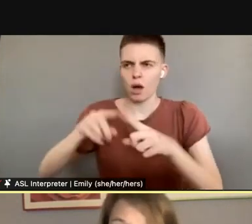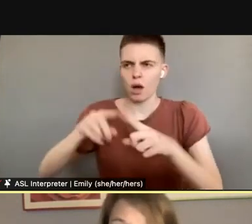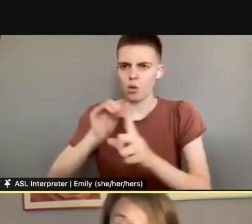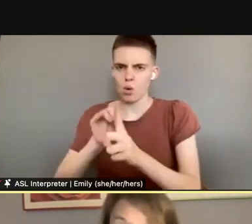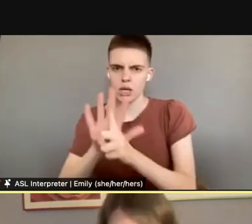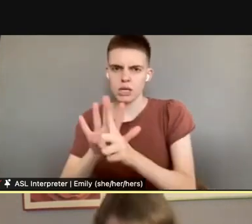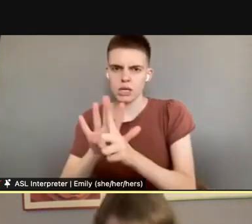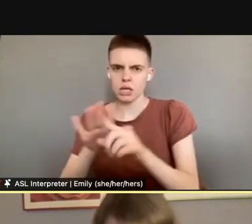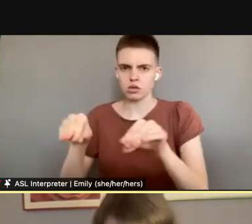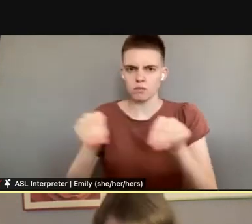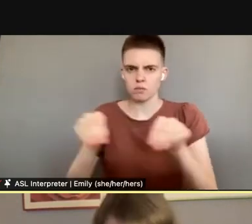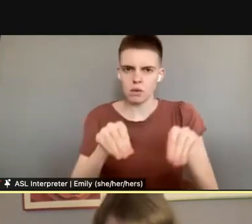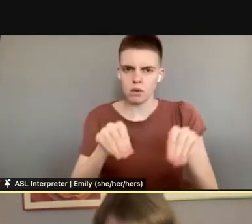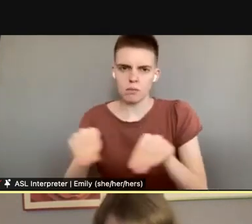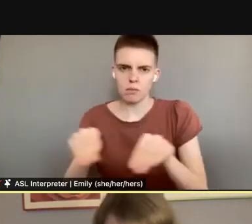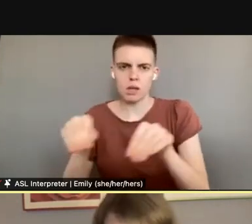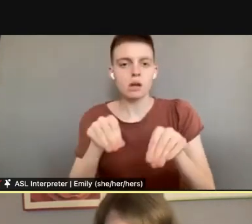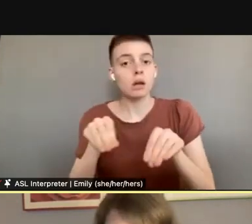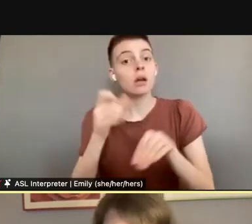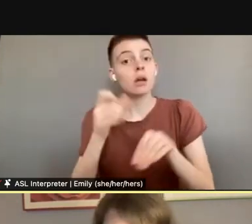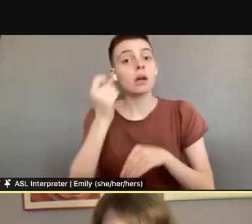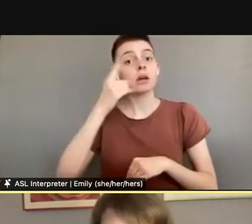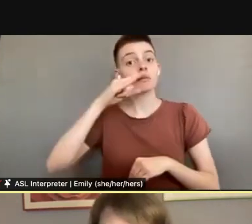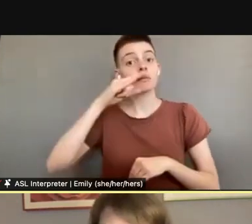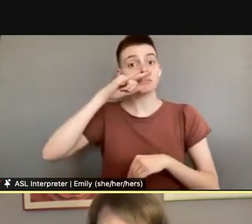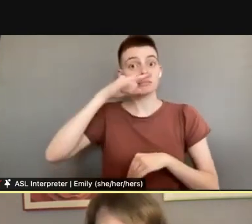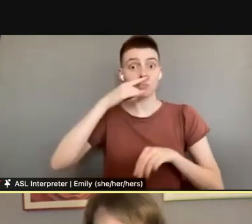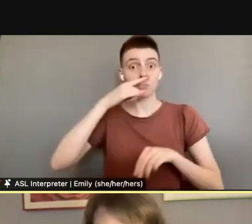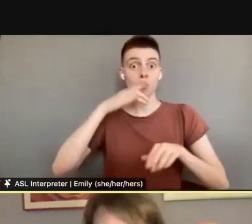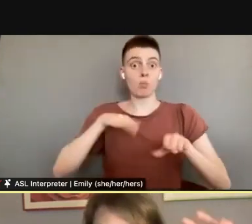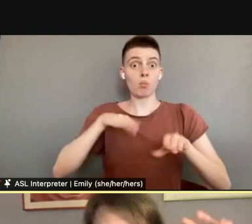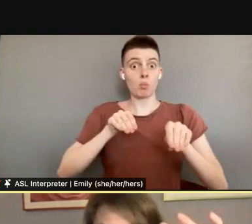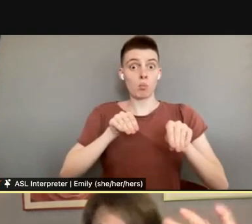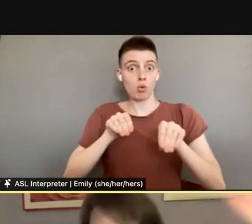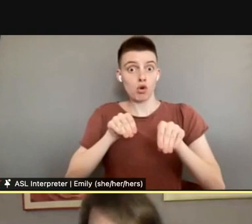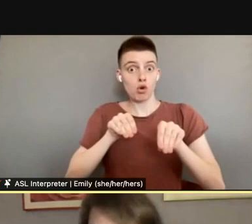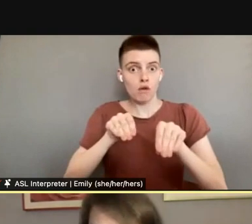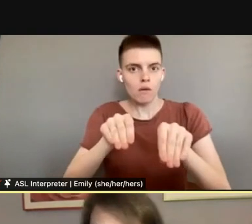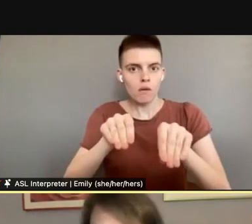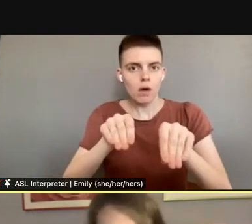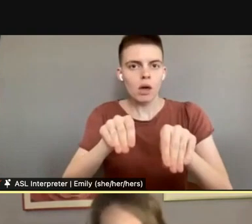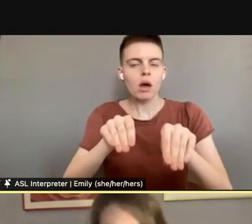gathering information. They're moving toward